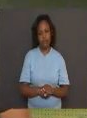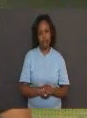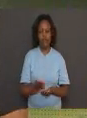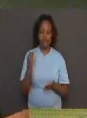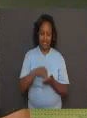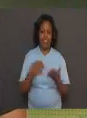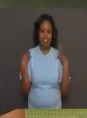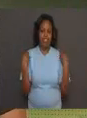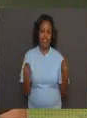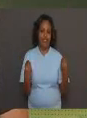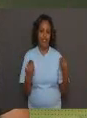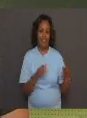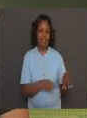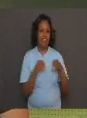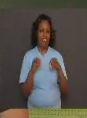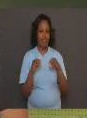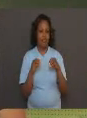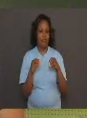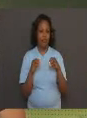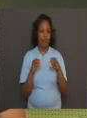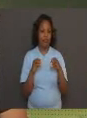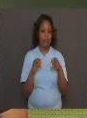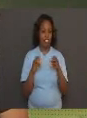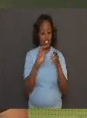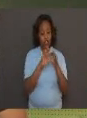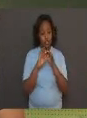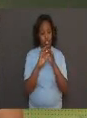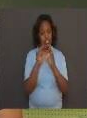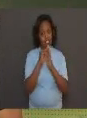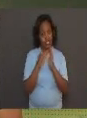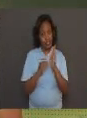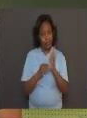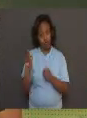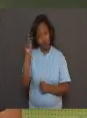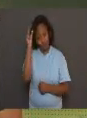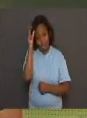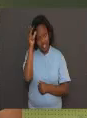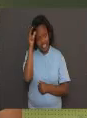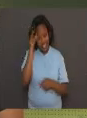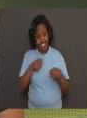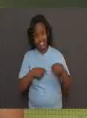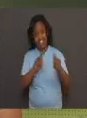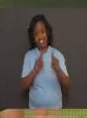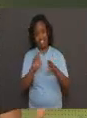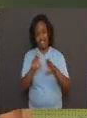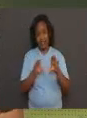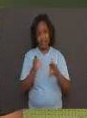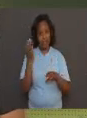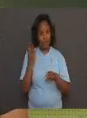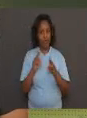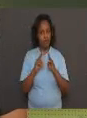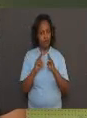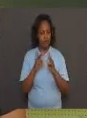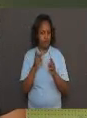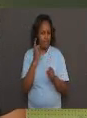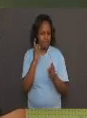Hello again, students. The social system that Baikedine criticized was very